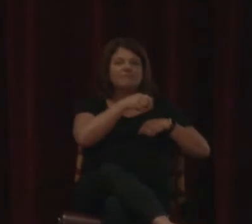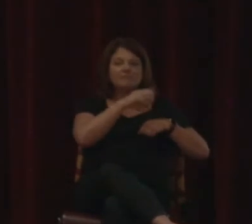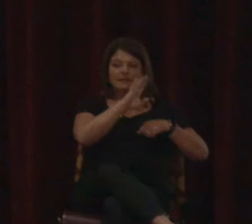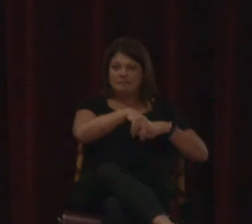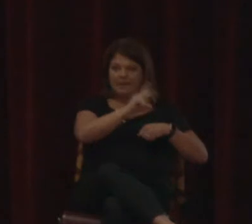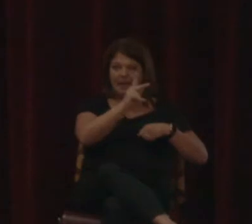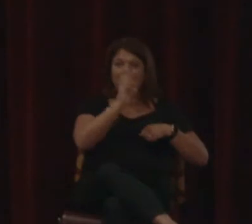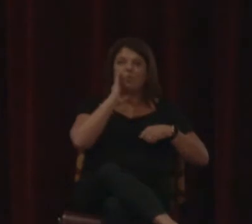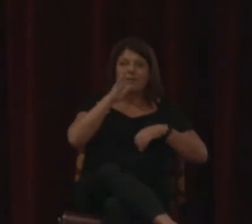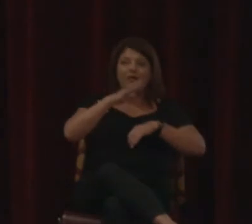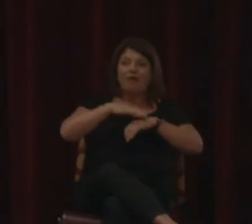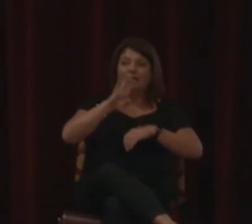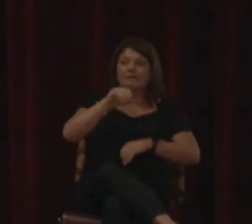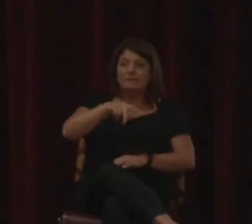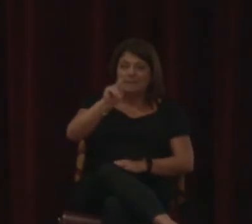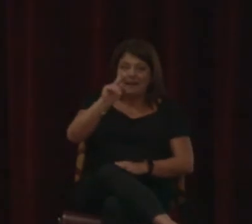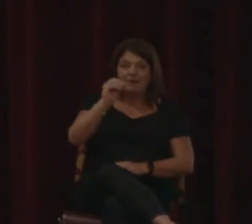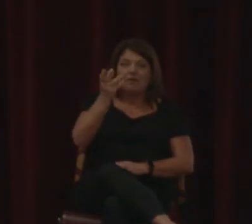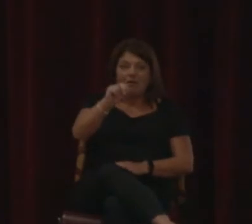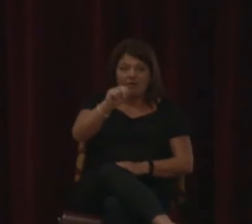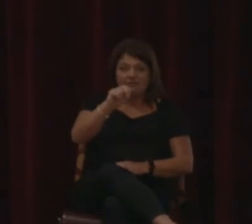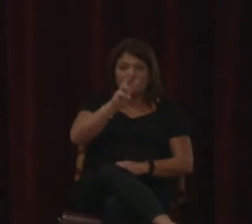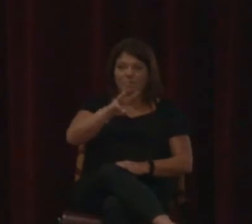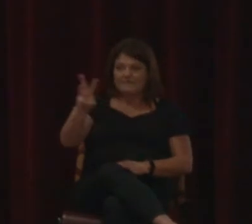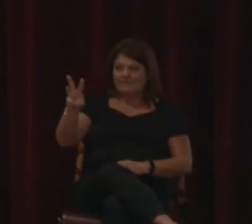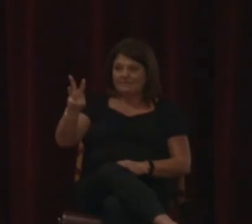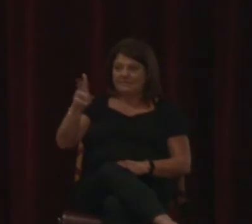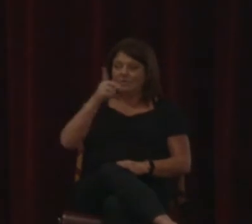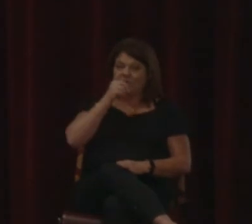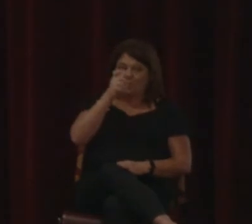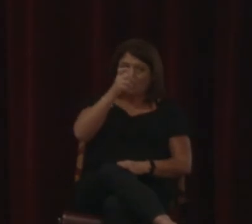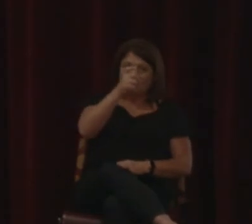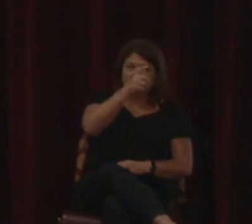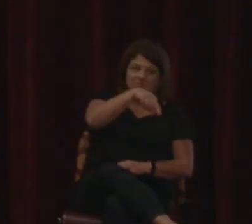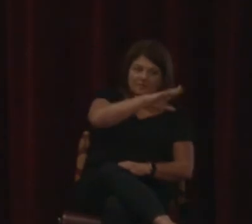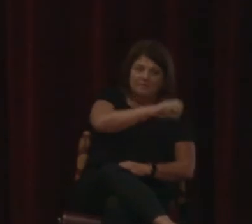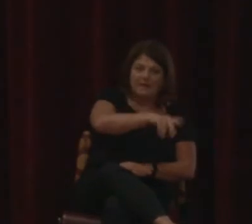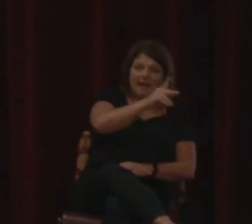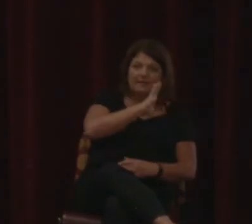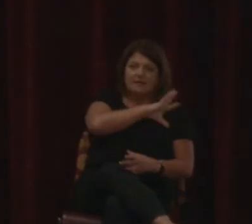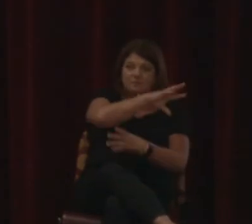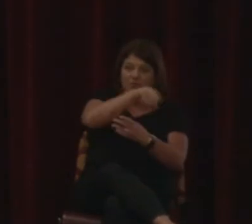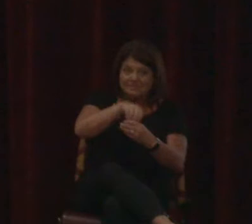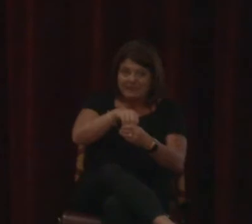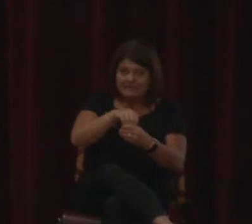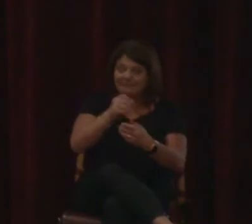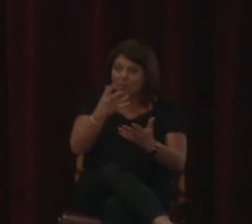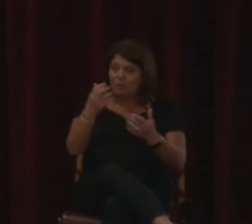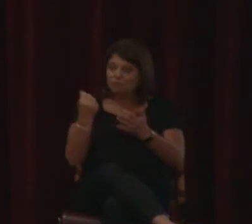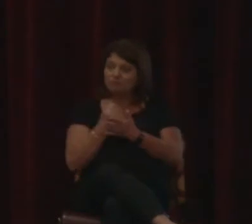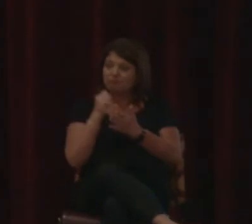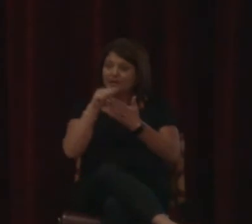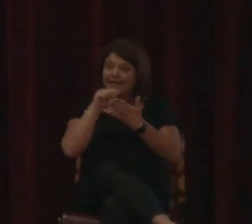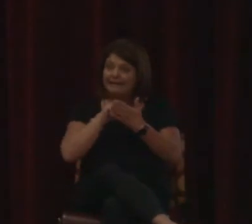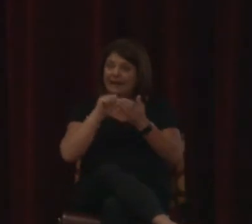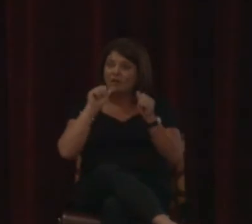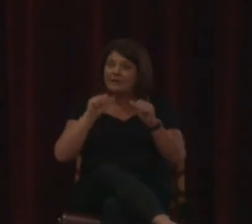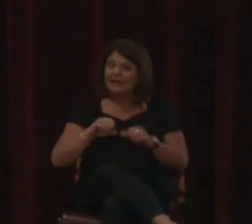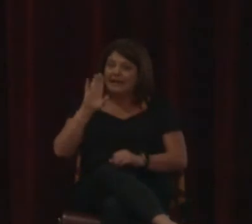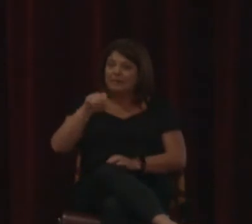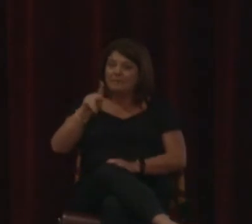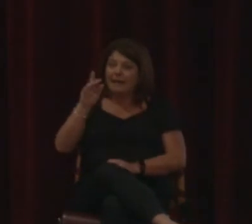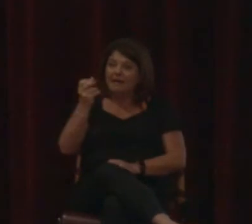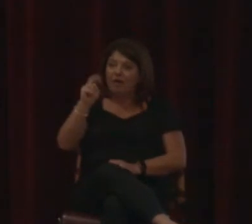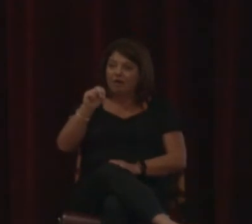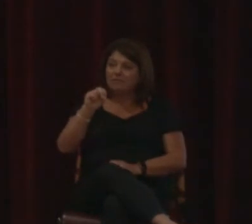So the banks that are participating will be listed, and so if someone wants to get an account, they can go to the Bank On